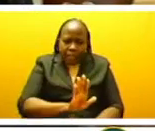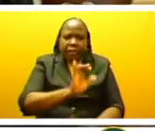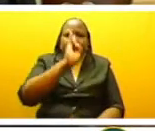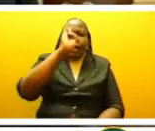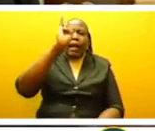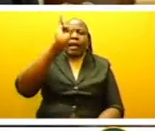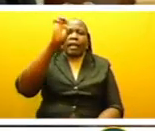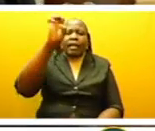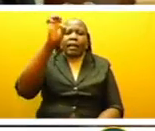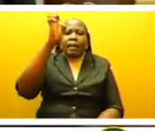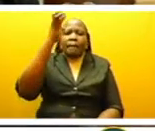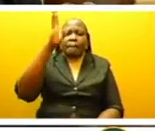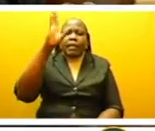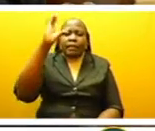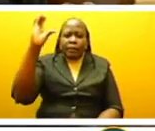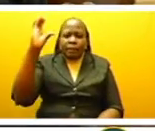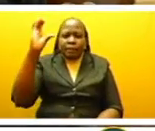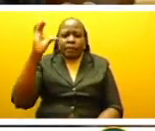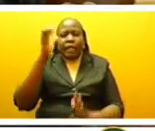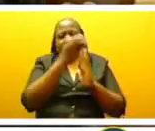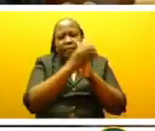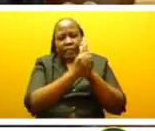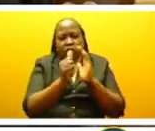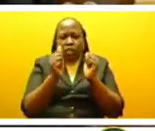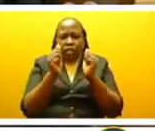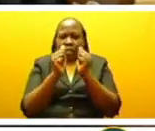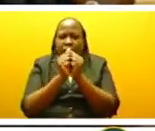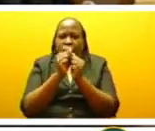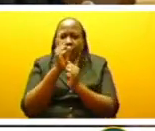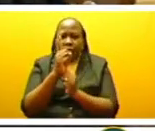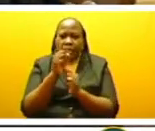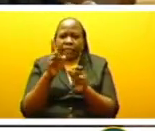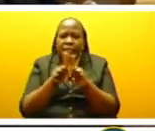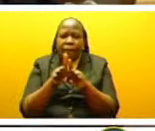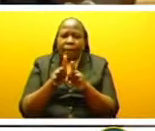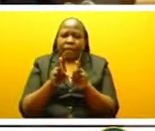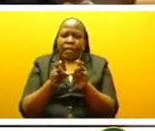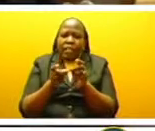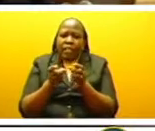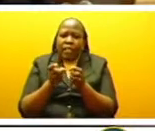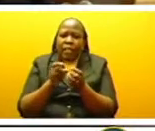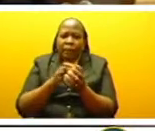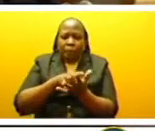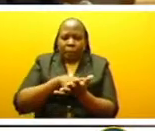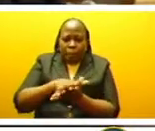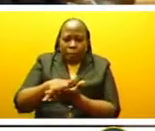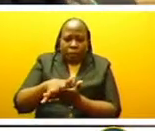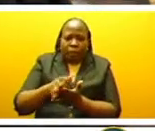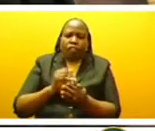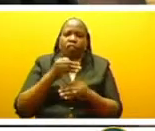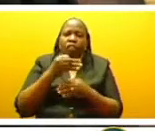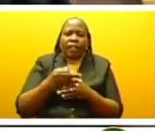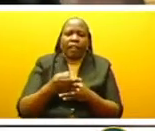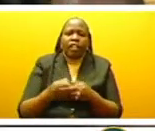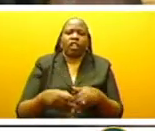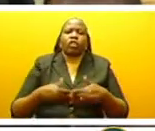Section 11A then breaks it down further to provide